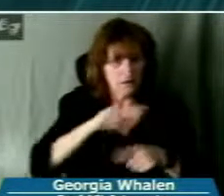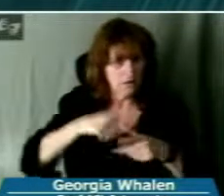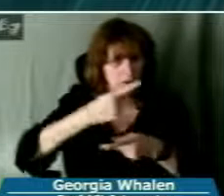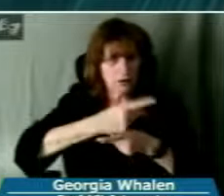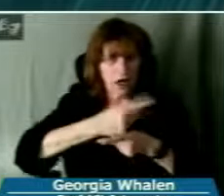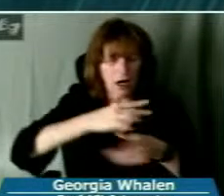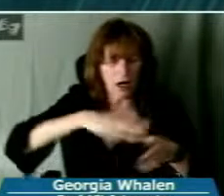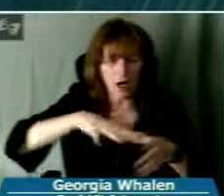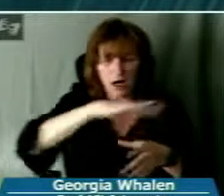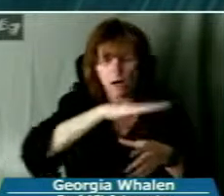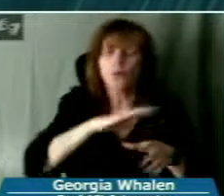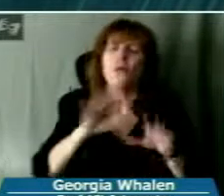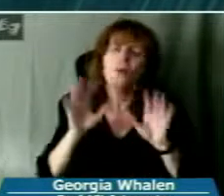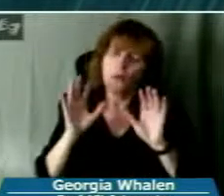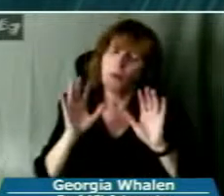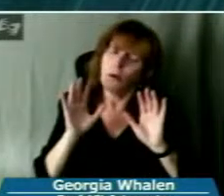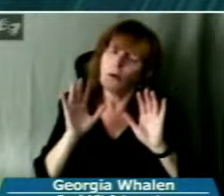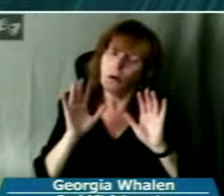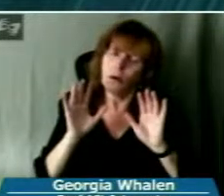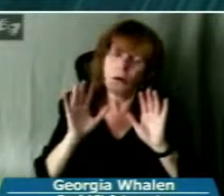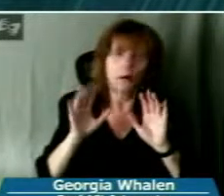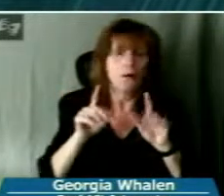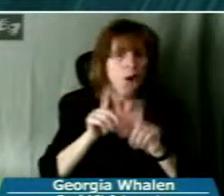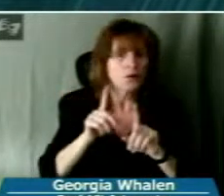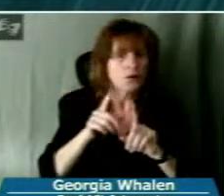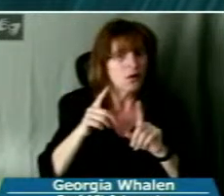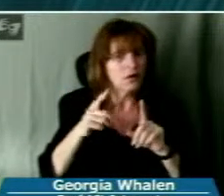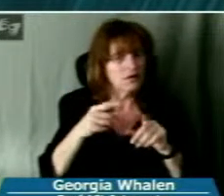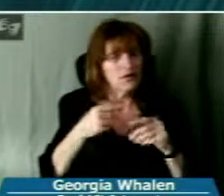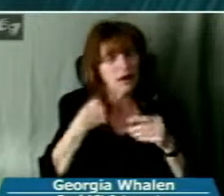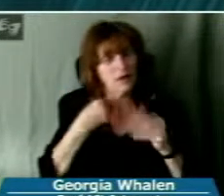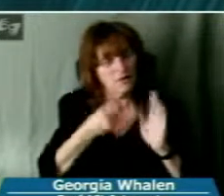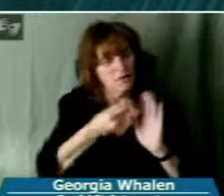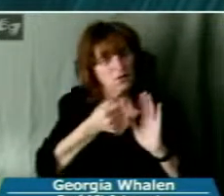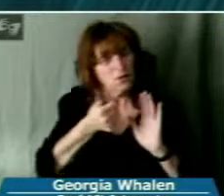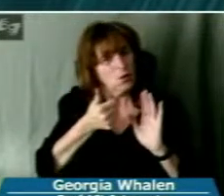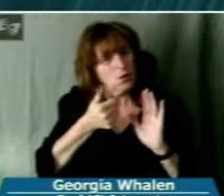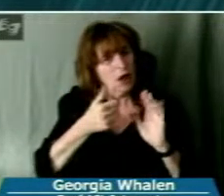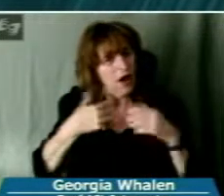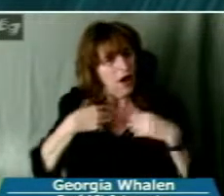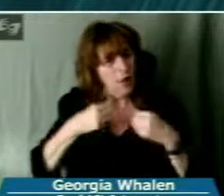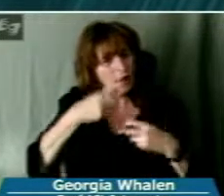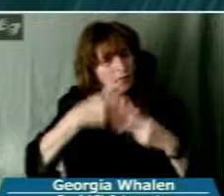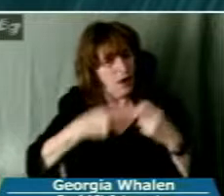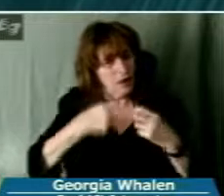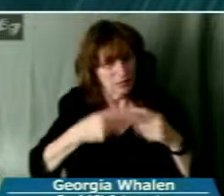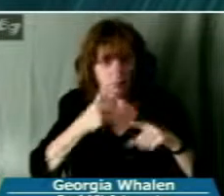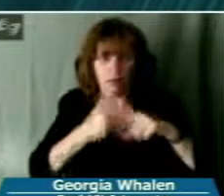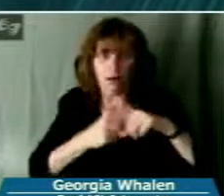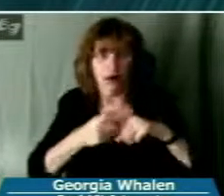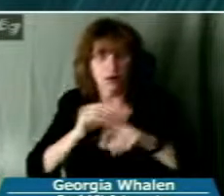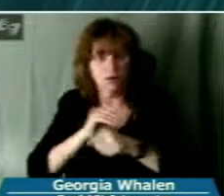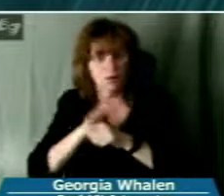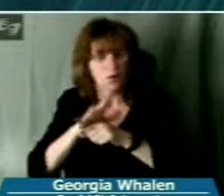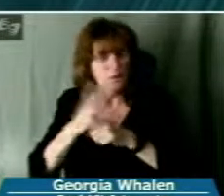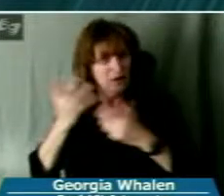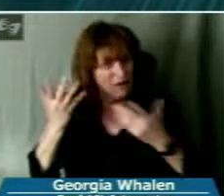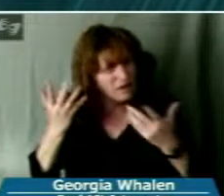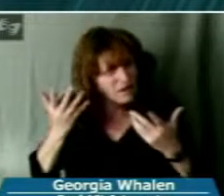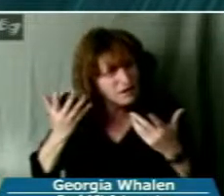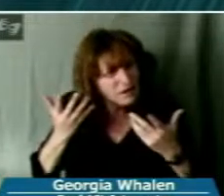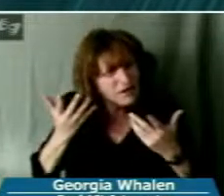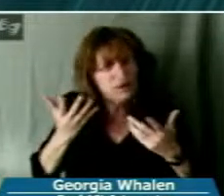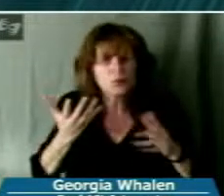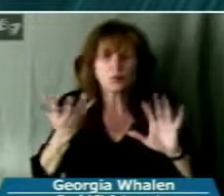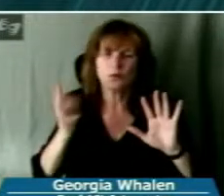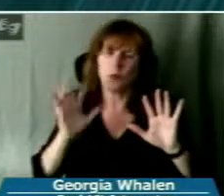of that, there were some health issues. Yes, COVID exacerbated it a bit, but other basic care issues for residents